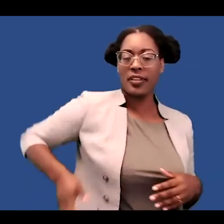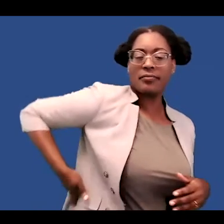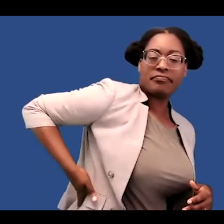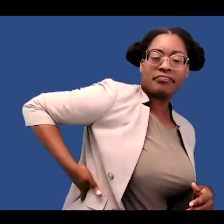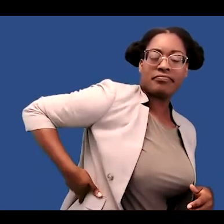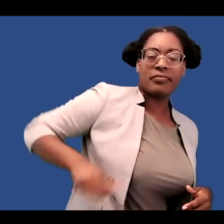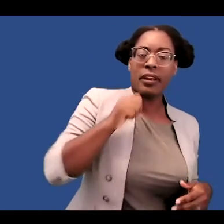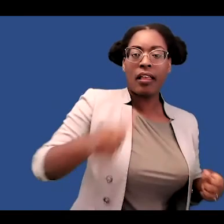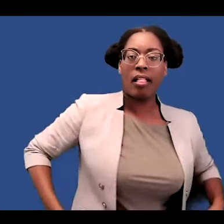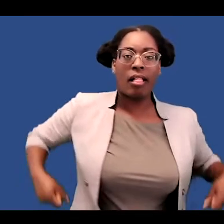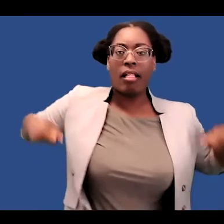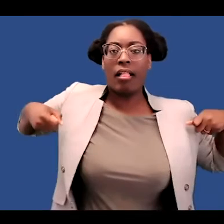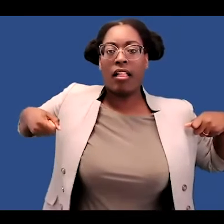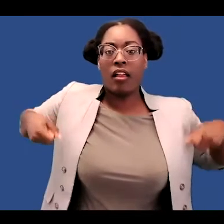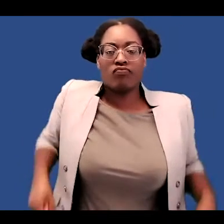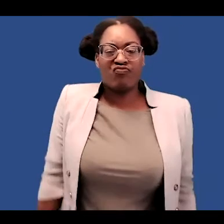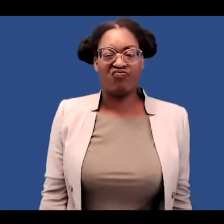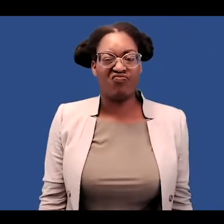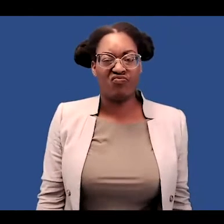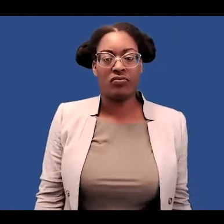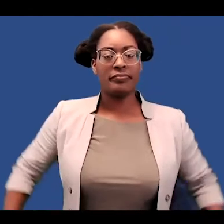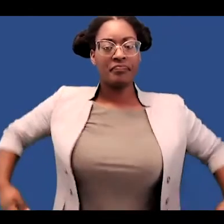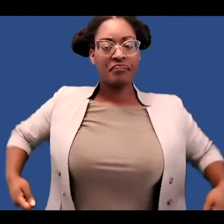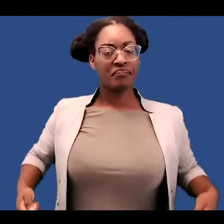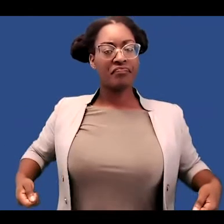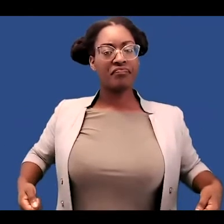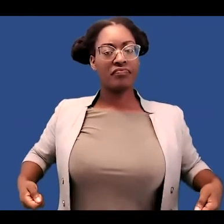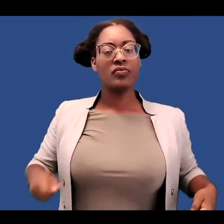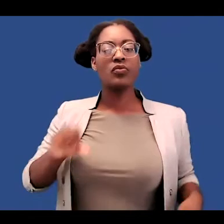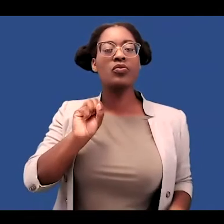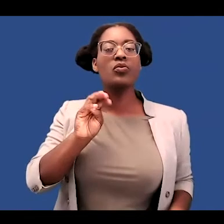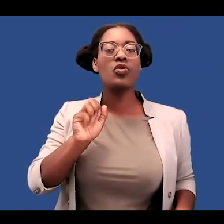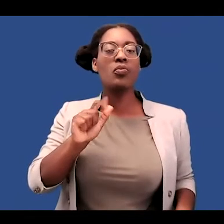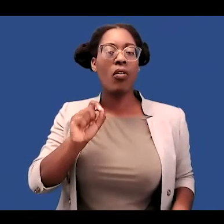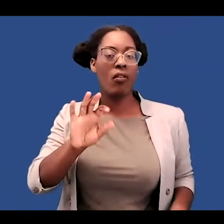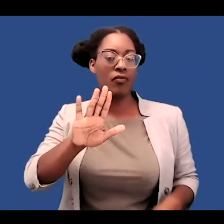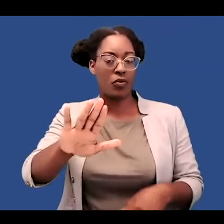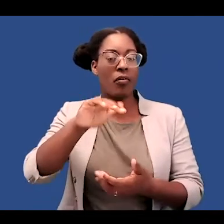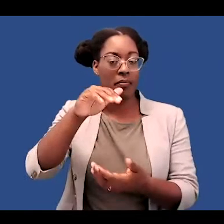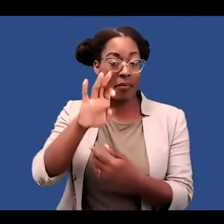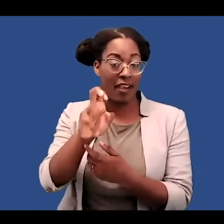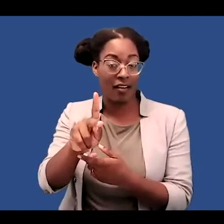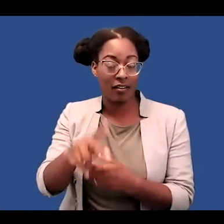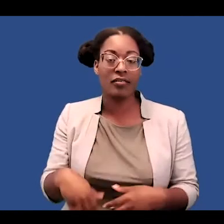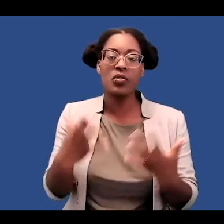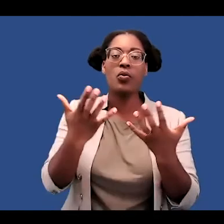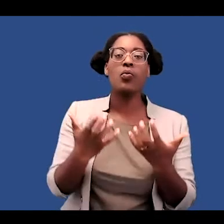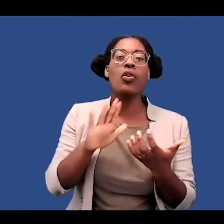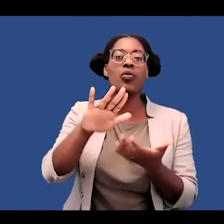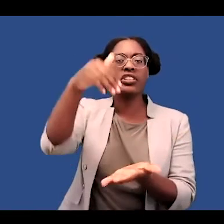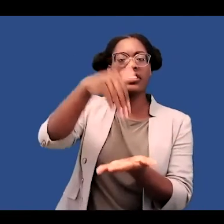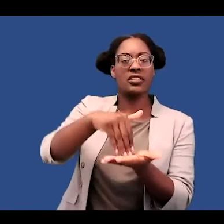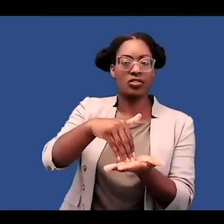too high and not too low. You're definitely going to learn how your center mass is going to be your best friend. Also, keep